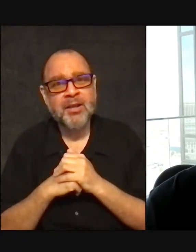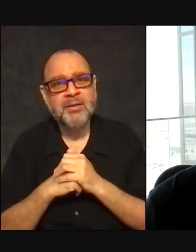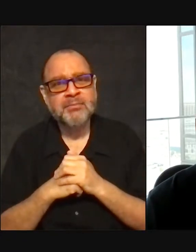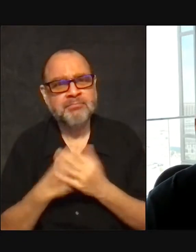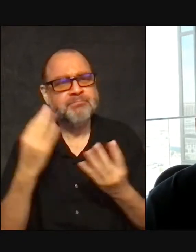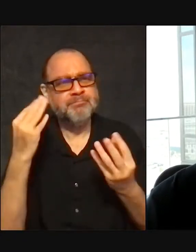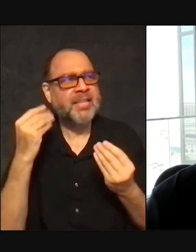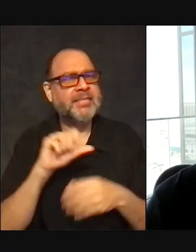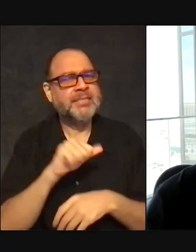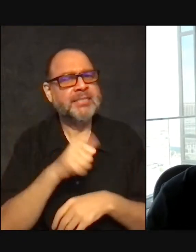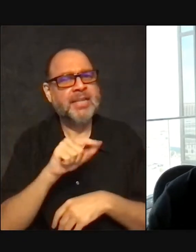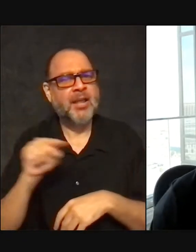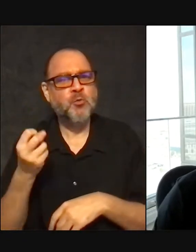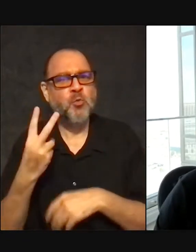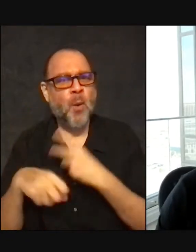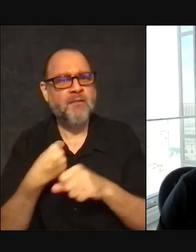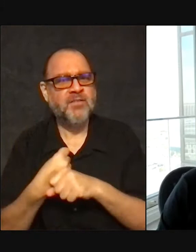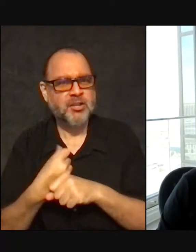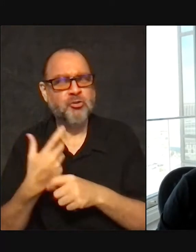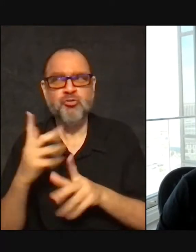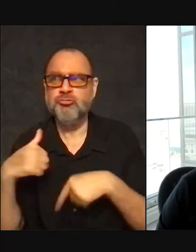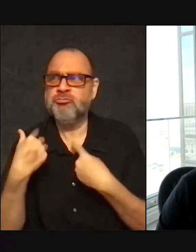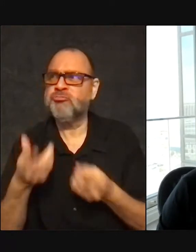easily. Yeah, I feel like it was